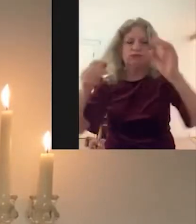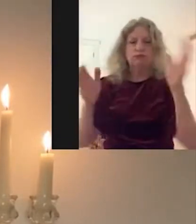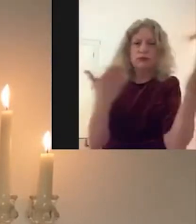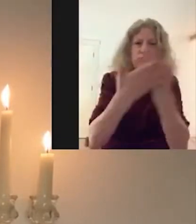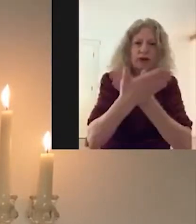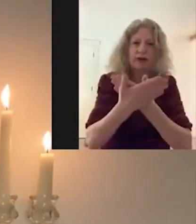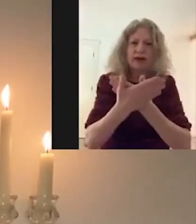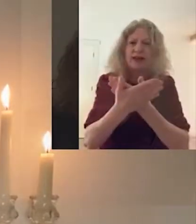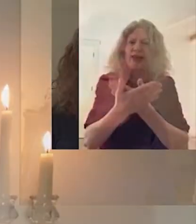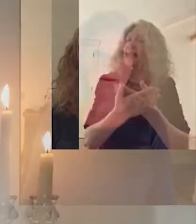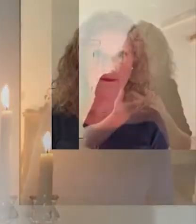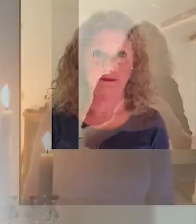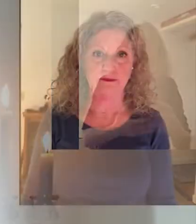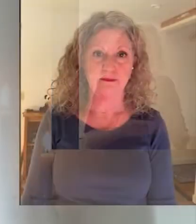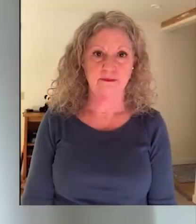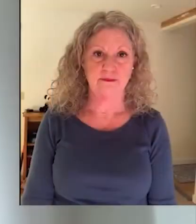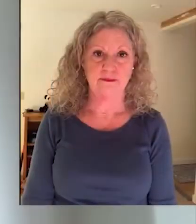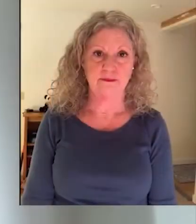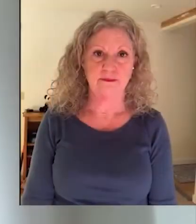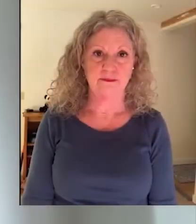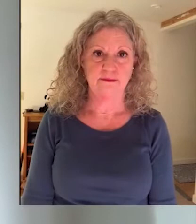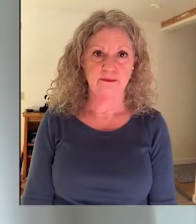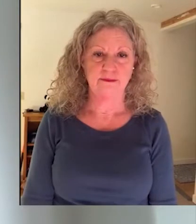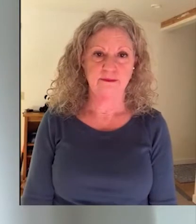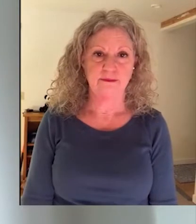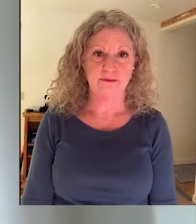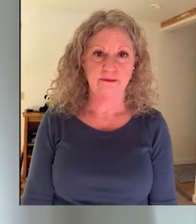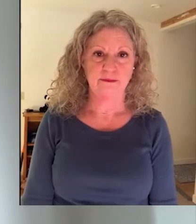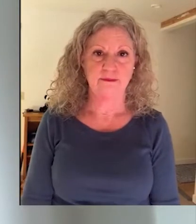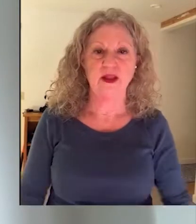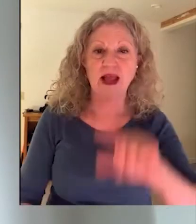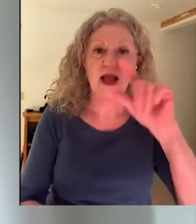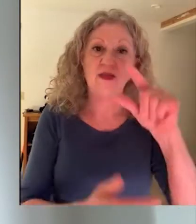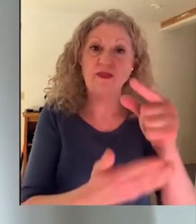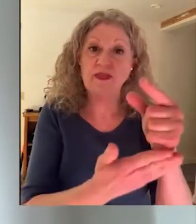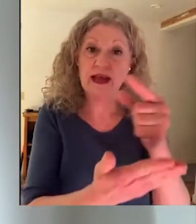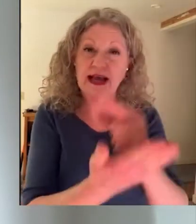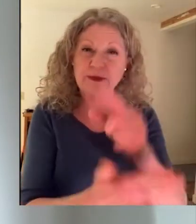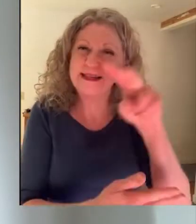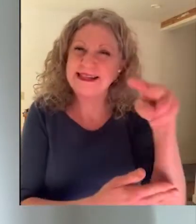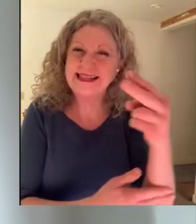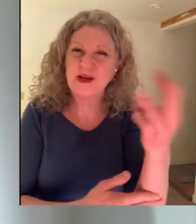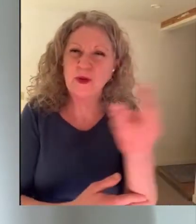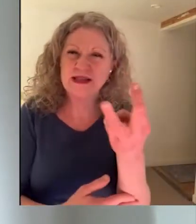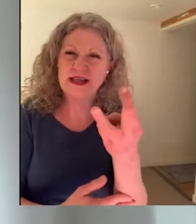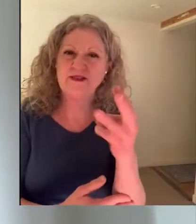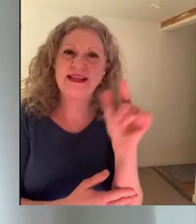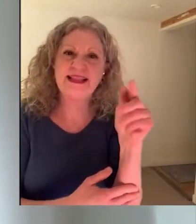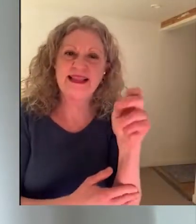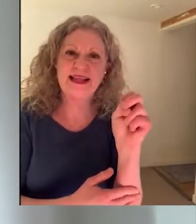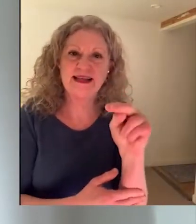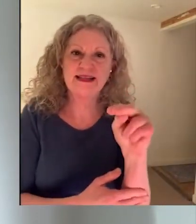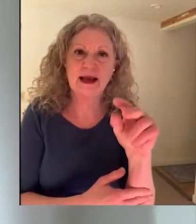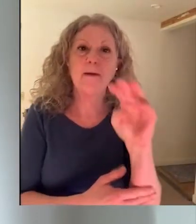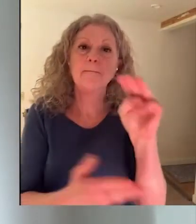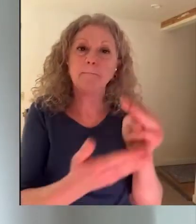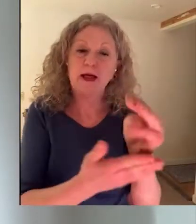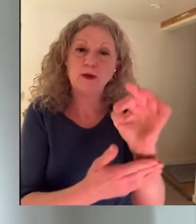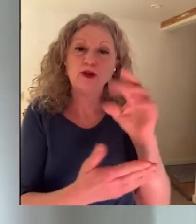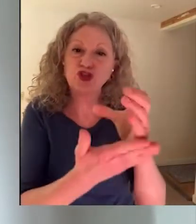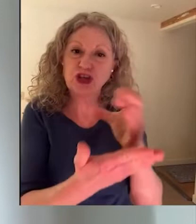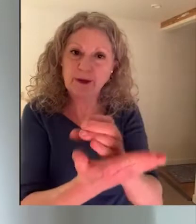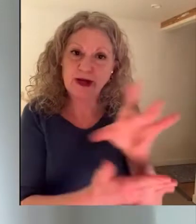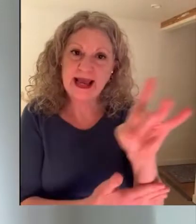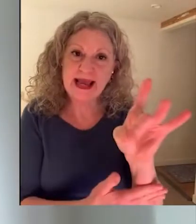not overcome it. The Gospel, the second Wednesday of Lent, is Matthew chapter 8, verses 5